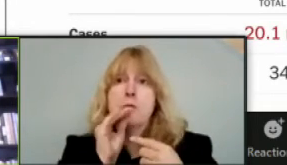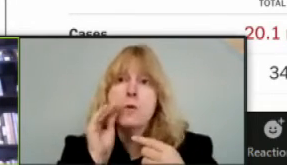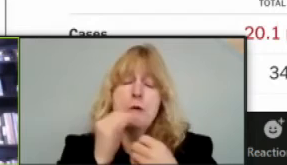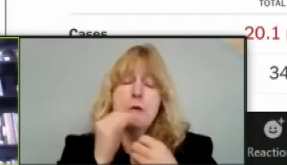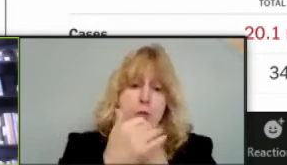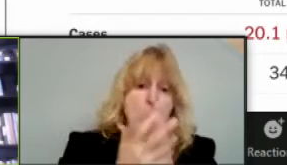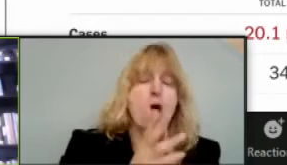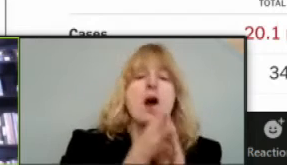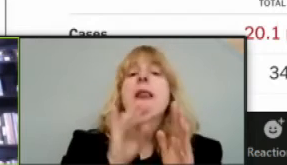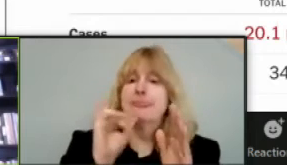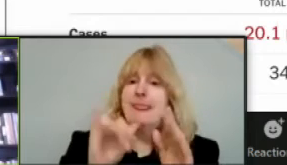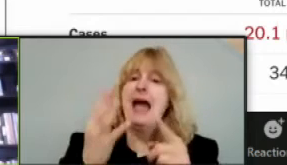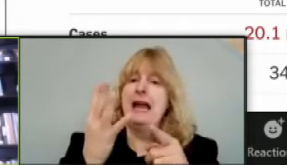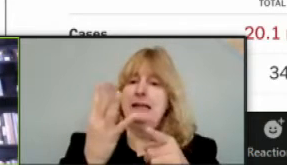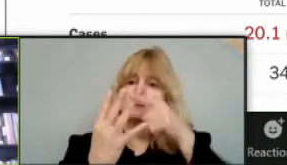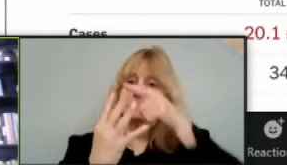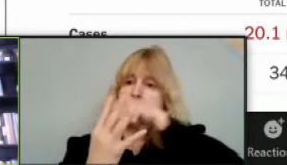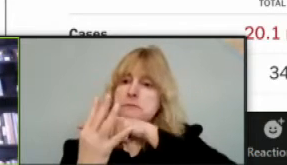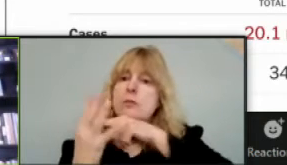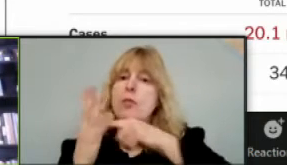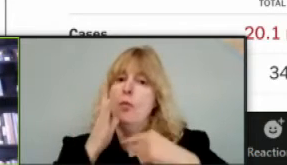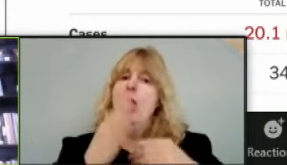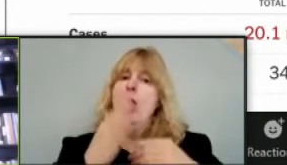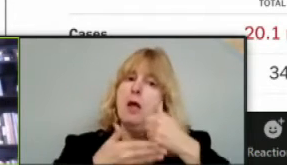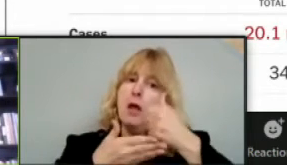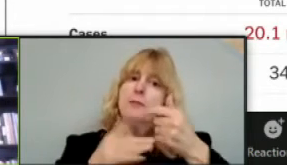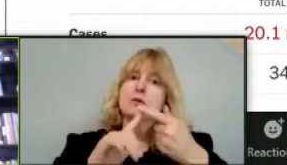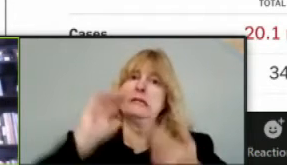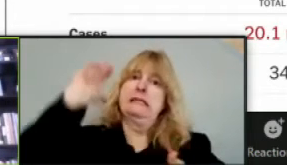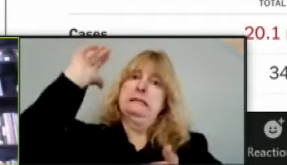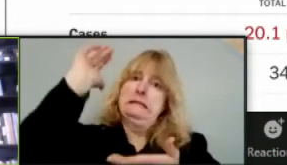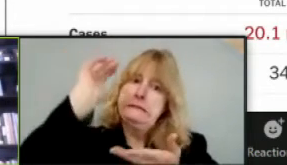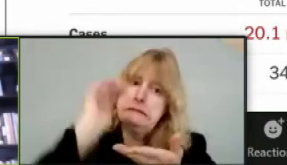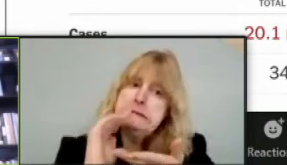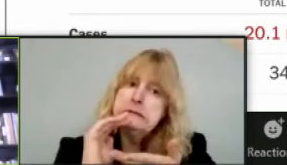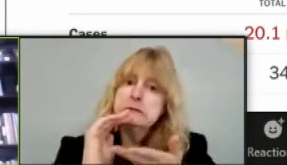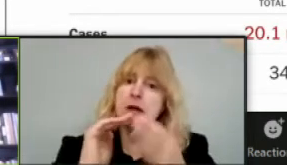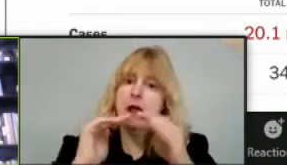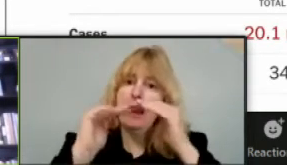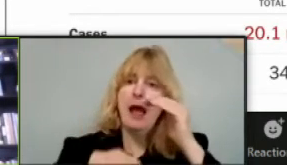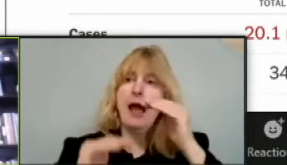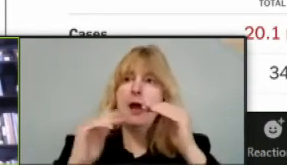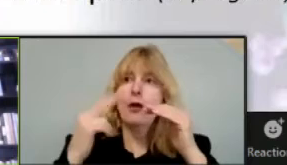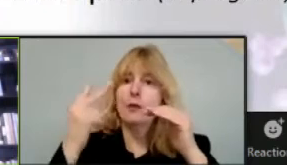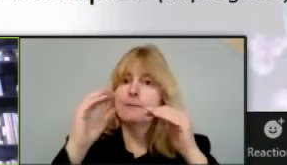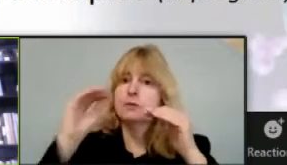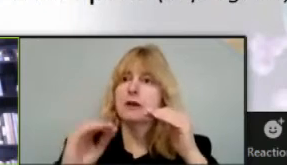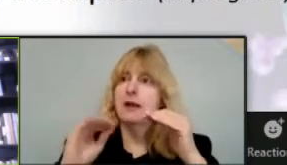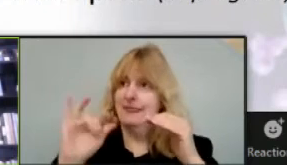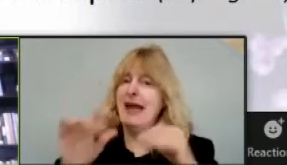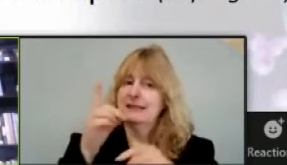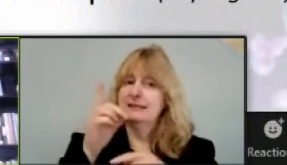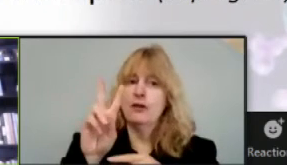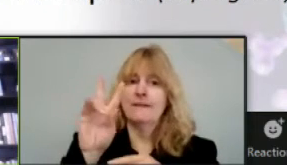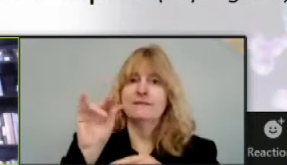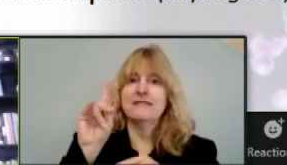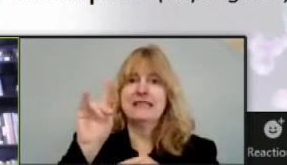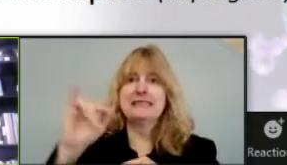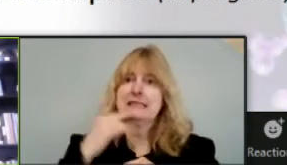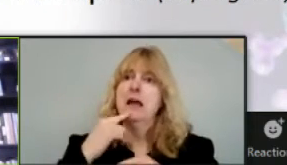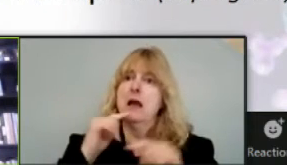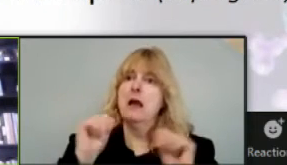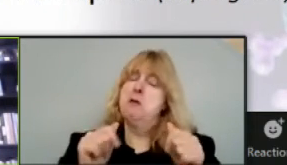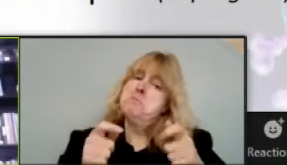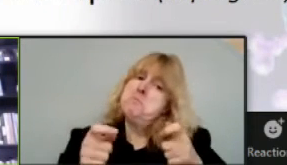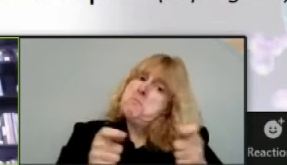to that level where Dr. Vedi was talking about, less than 3%, where we can manage. These are the